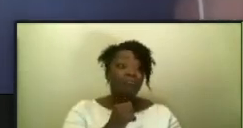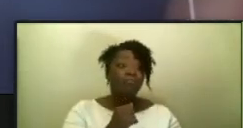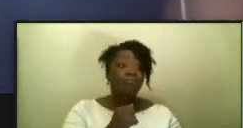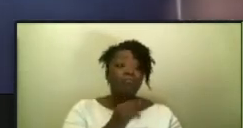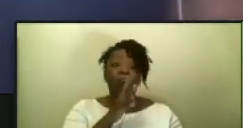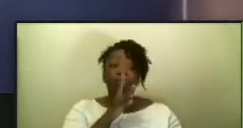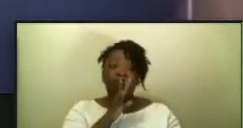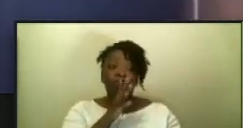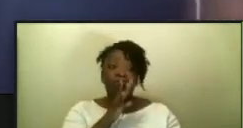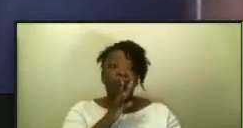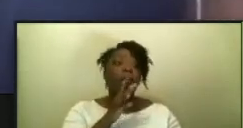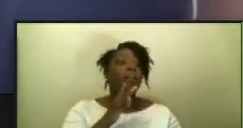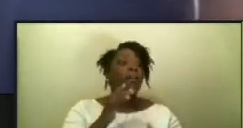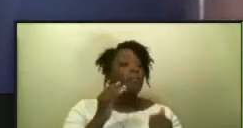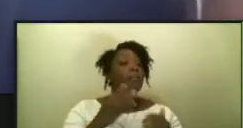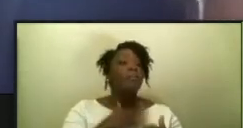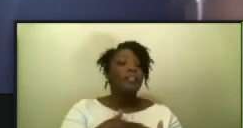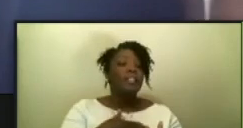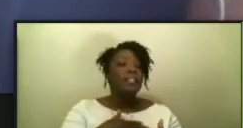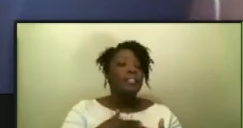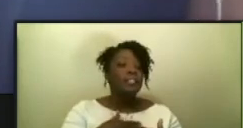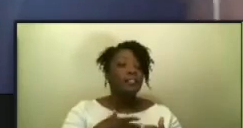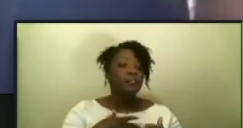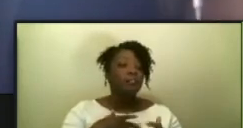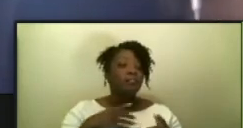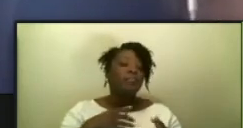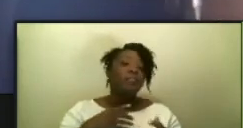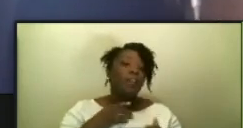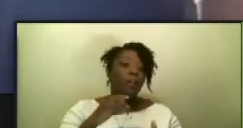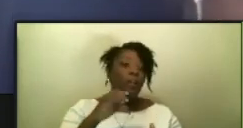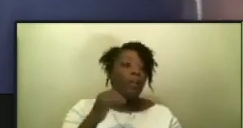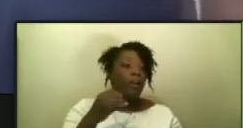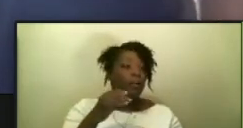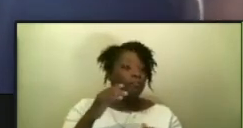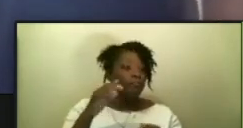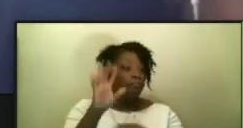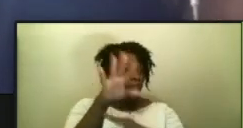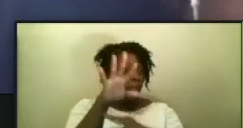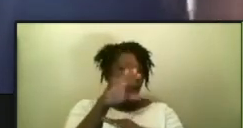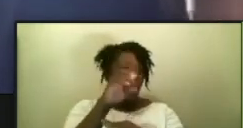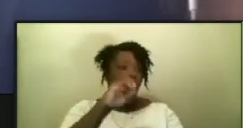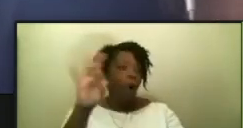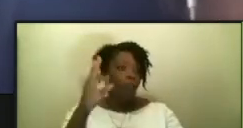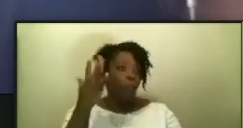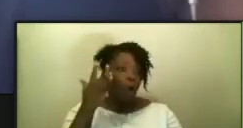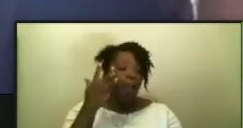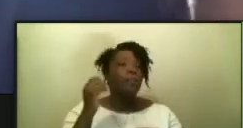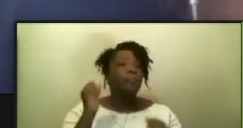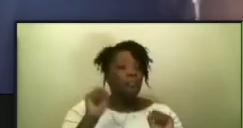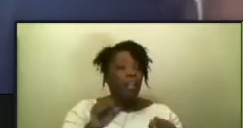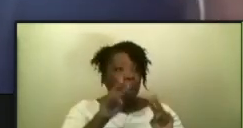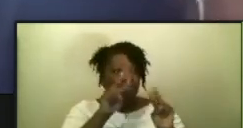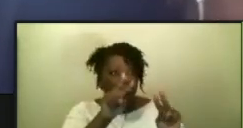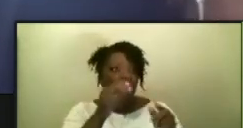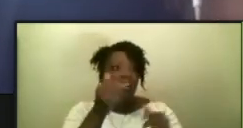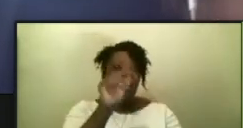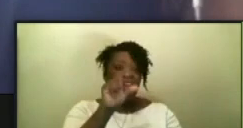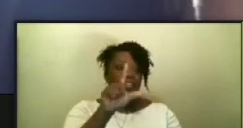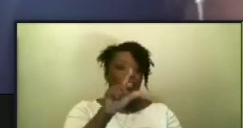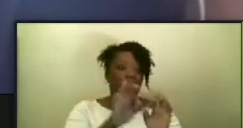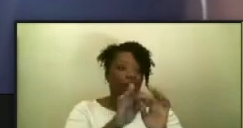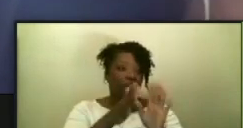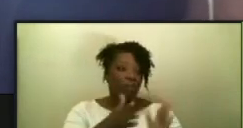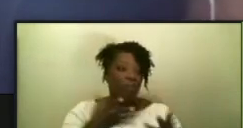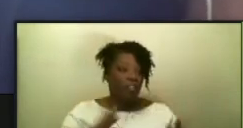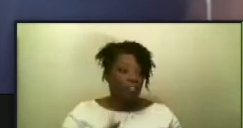ensure our ASL interpreters can be seen. You will have 5 minutes to share, and Ophelia will send a chat